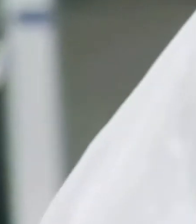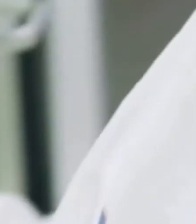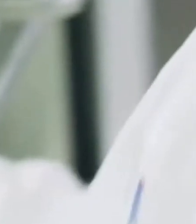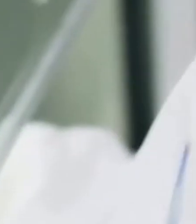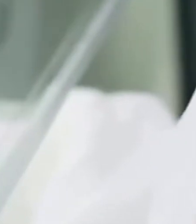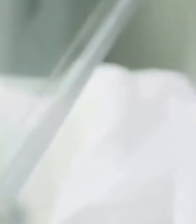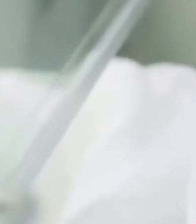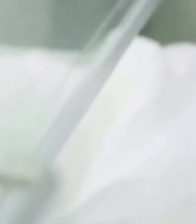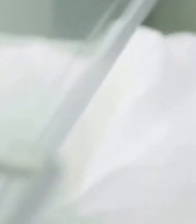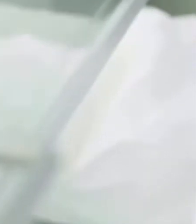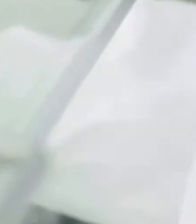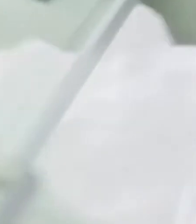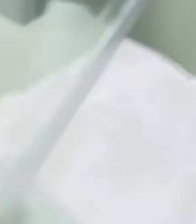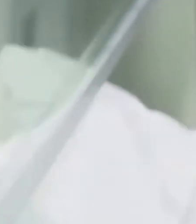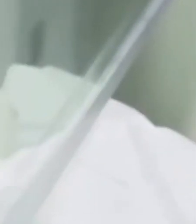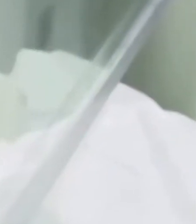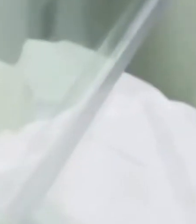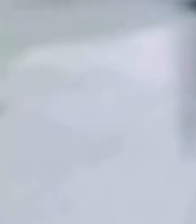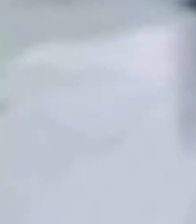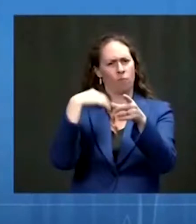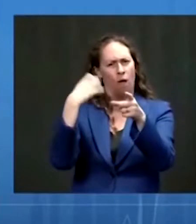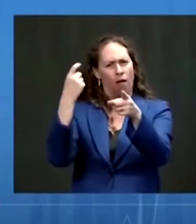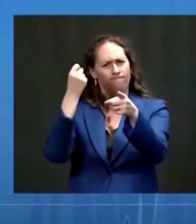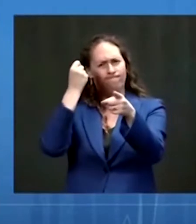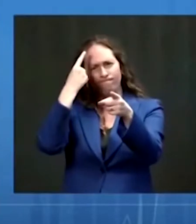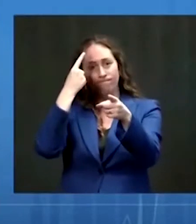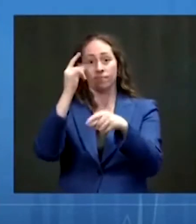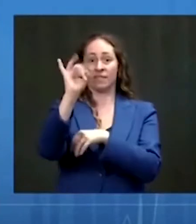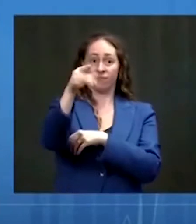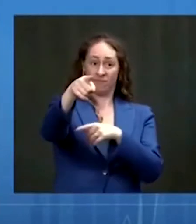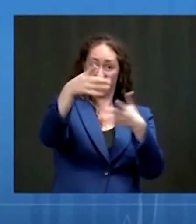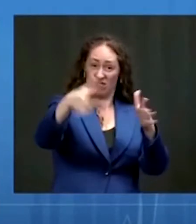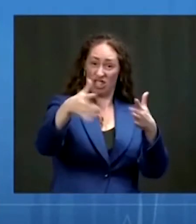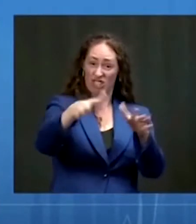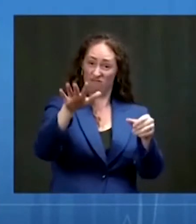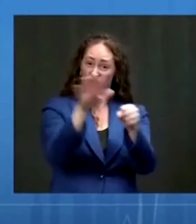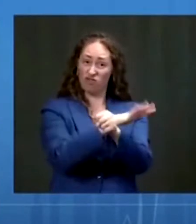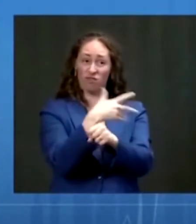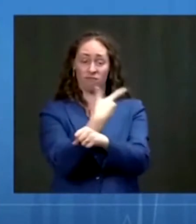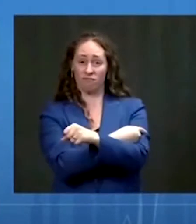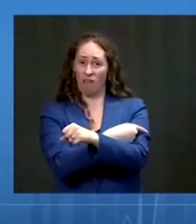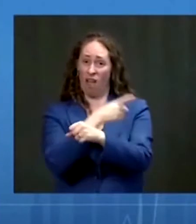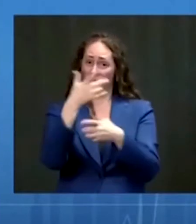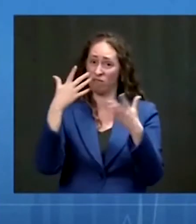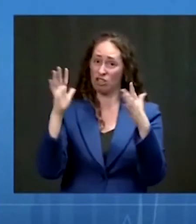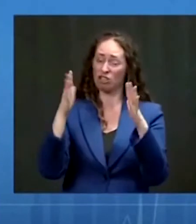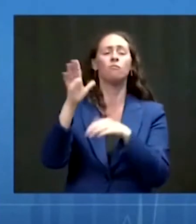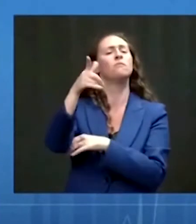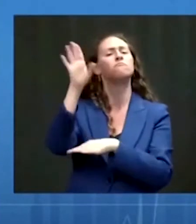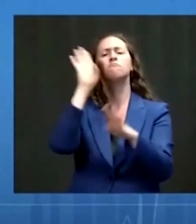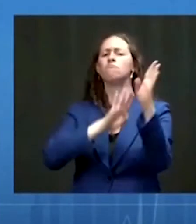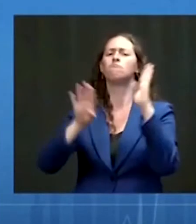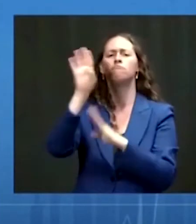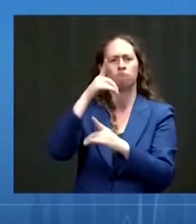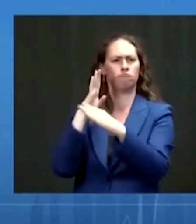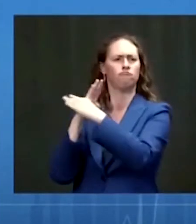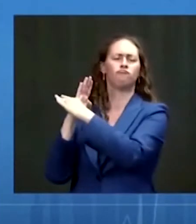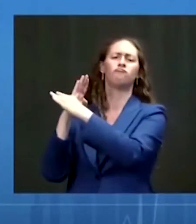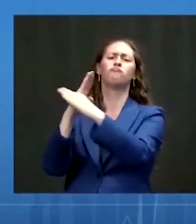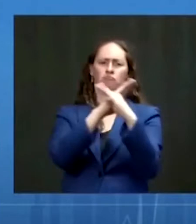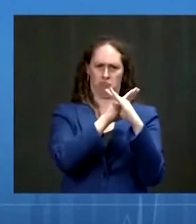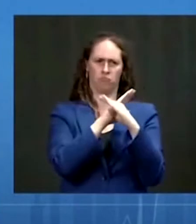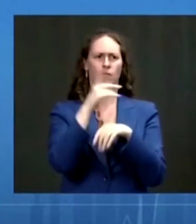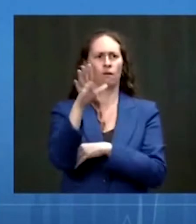you are fully vaccinated, you still have a high degree of protection from the worst outcomes of COVID-19, severe